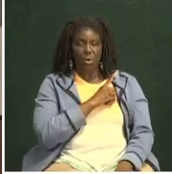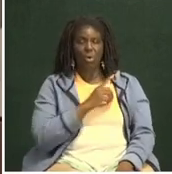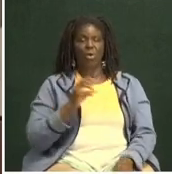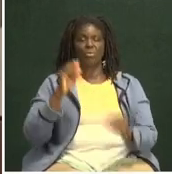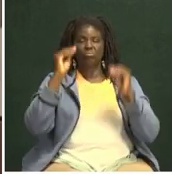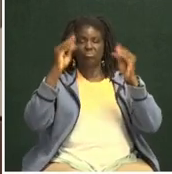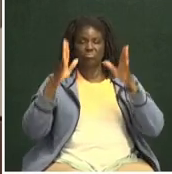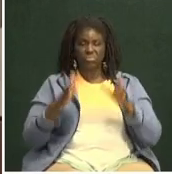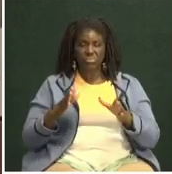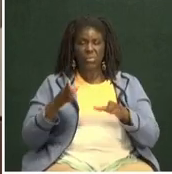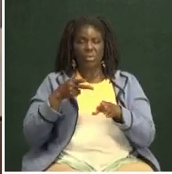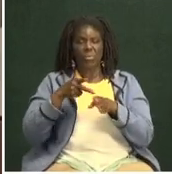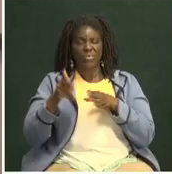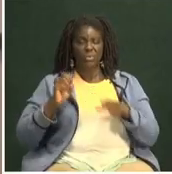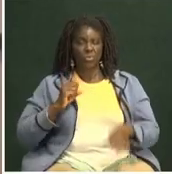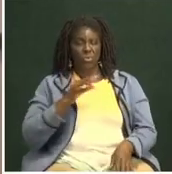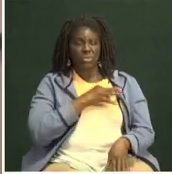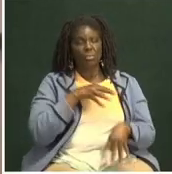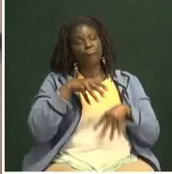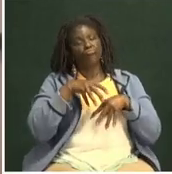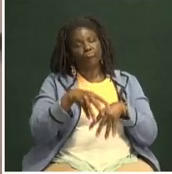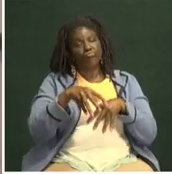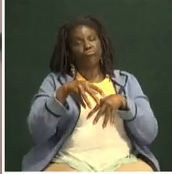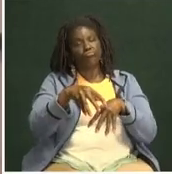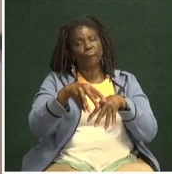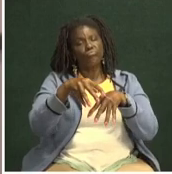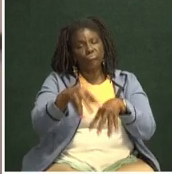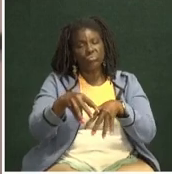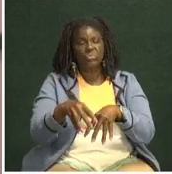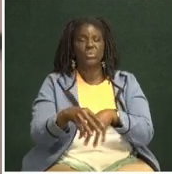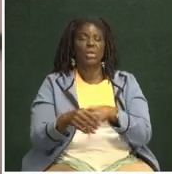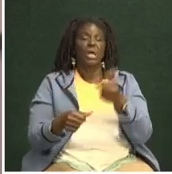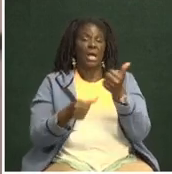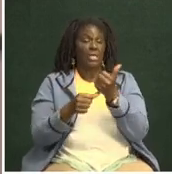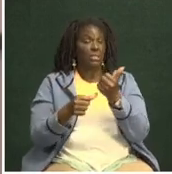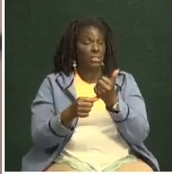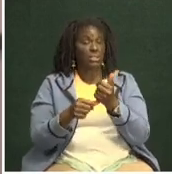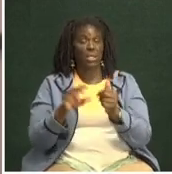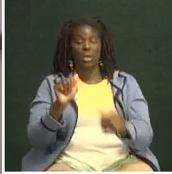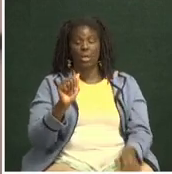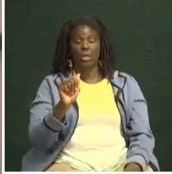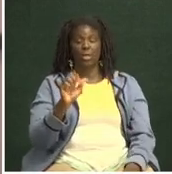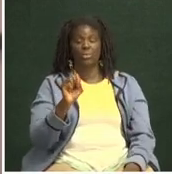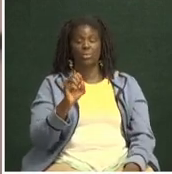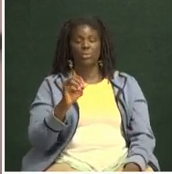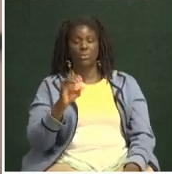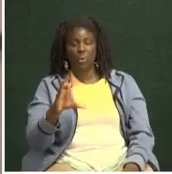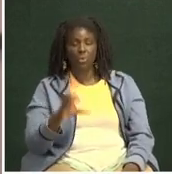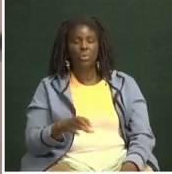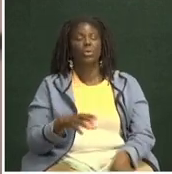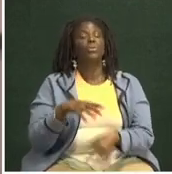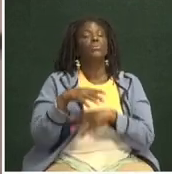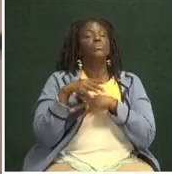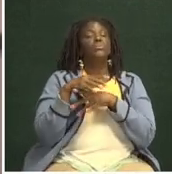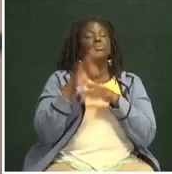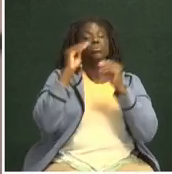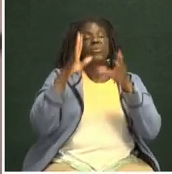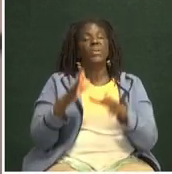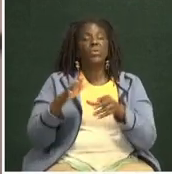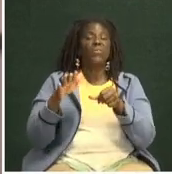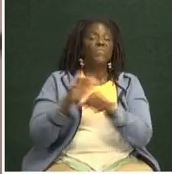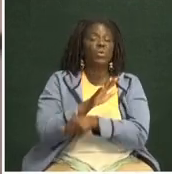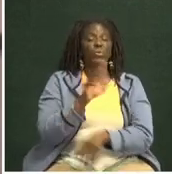staff. The procession will continue with assistant and associate professors, followed by full tenured professors,